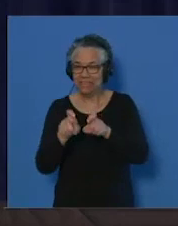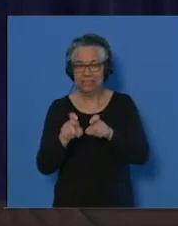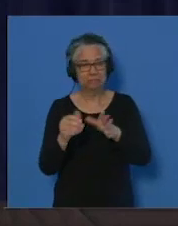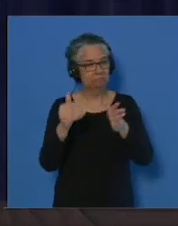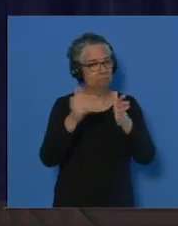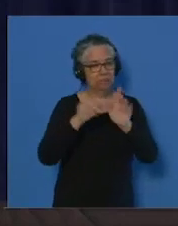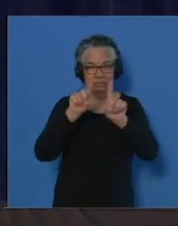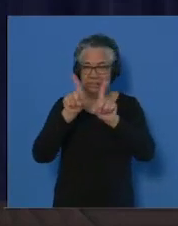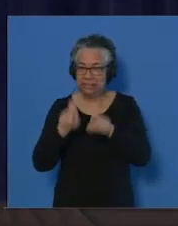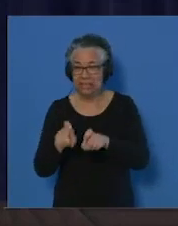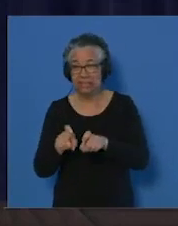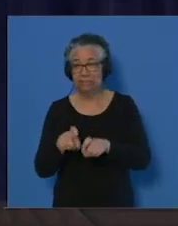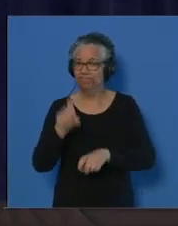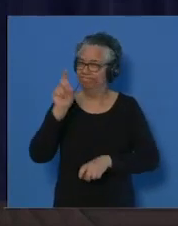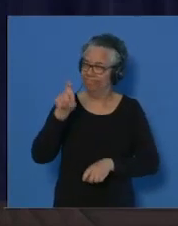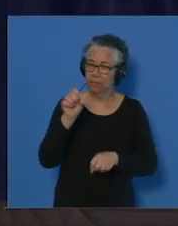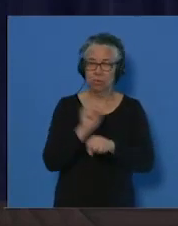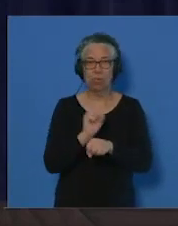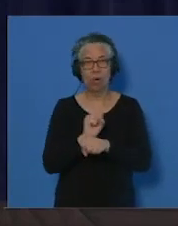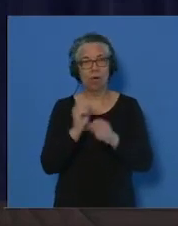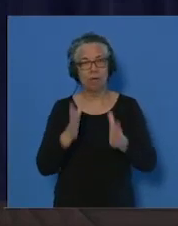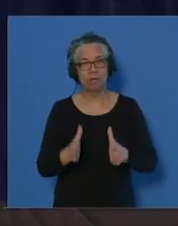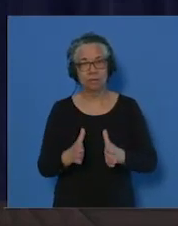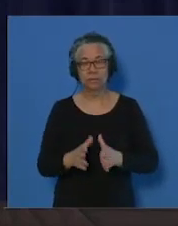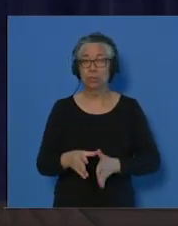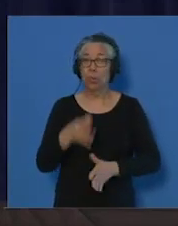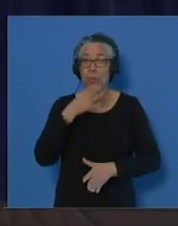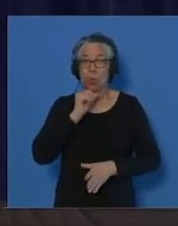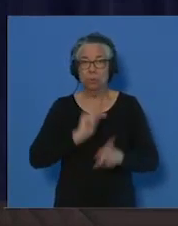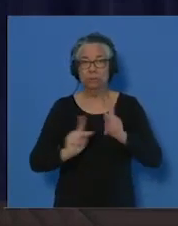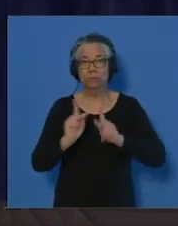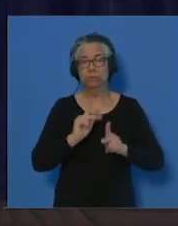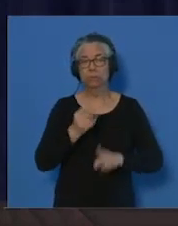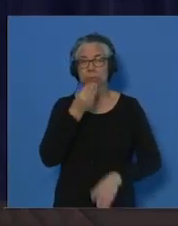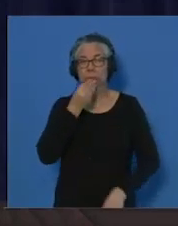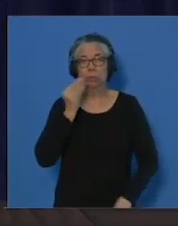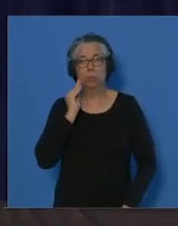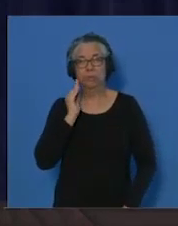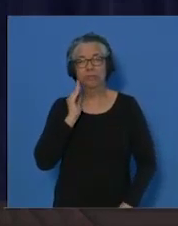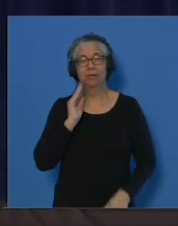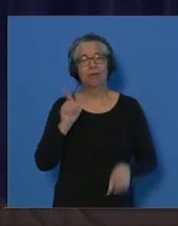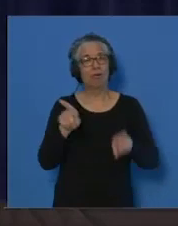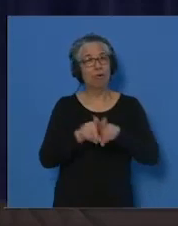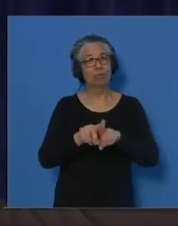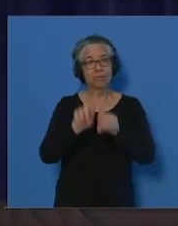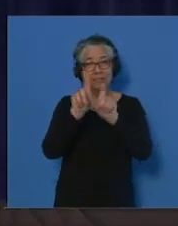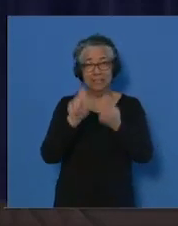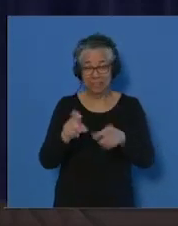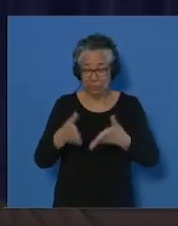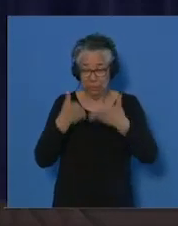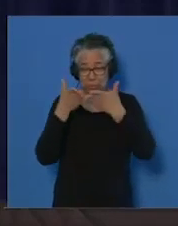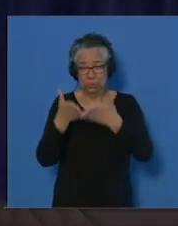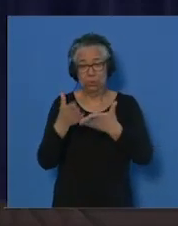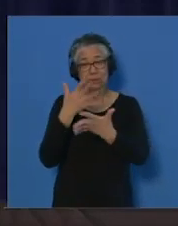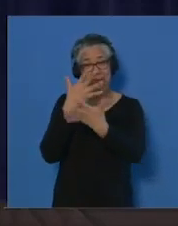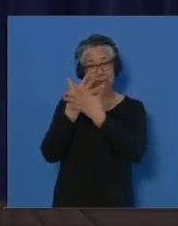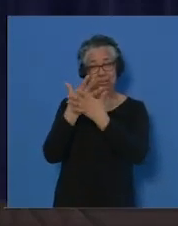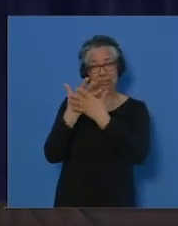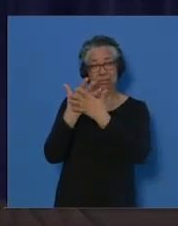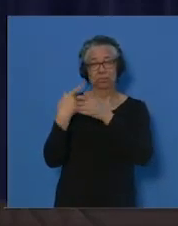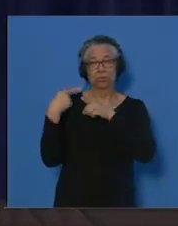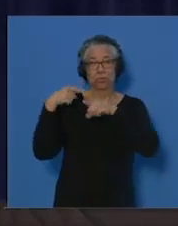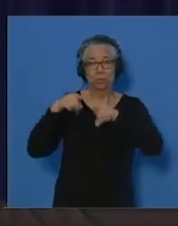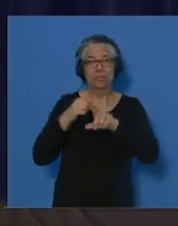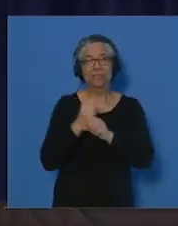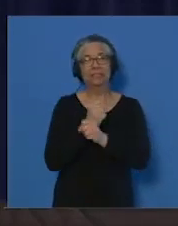retesting essential workers and our seniors' homes, and we will also offer testing to persons in correctional facilities while continuing